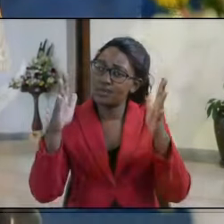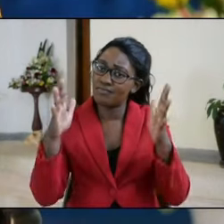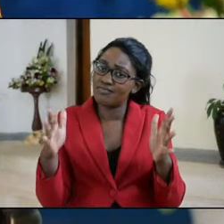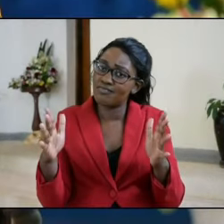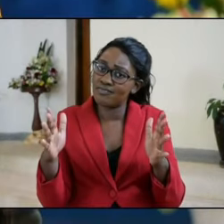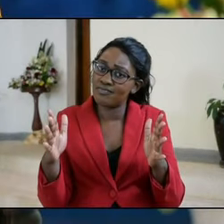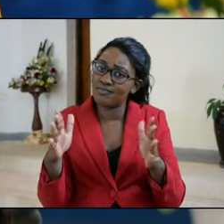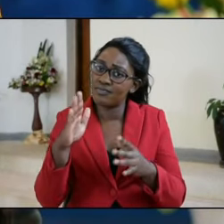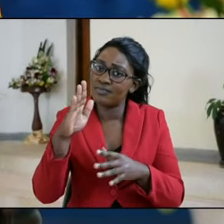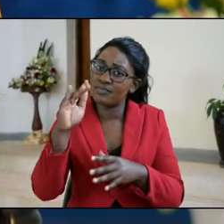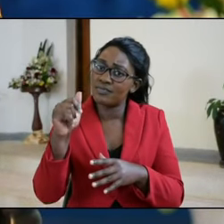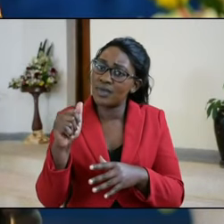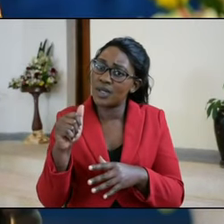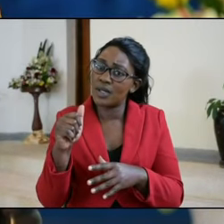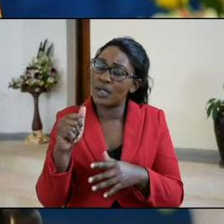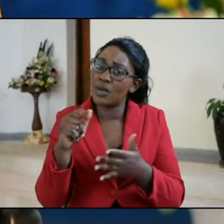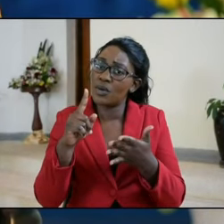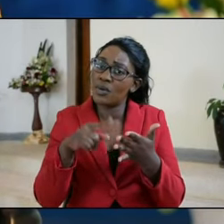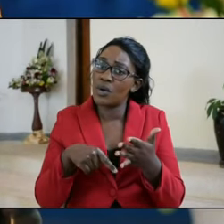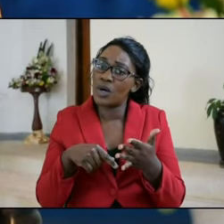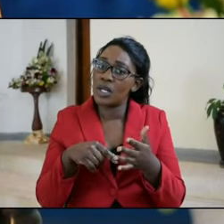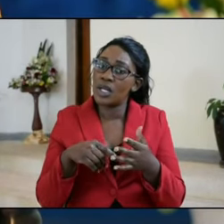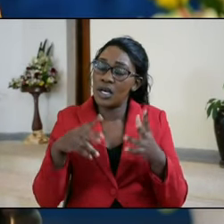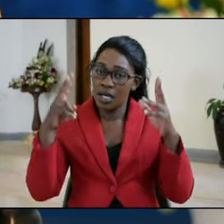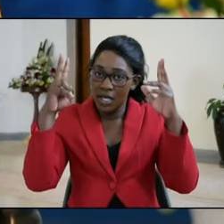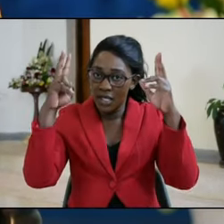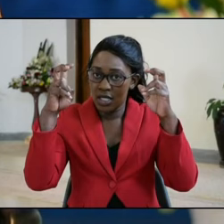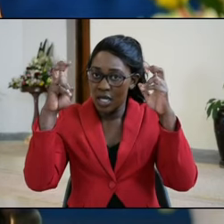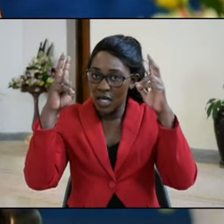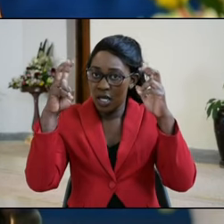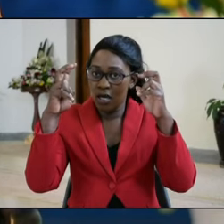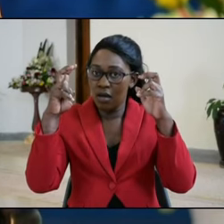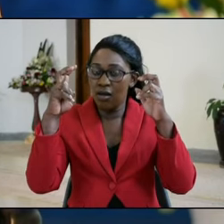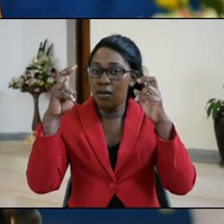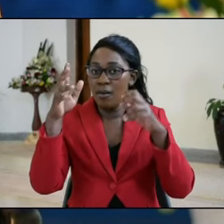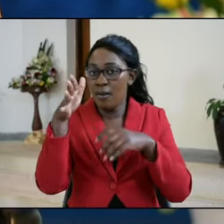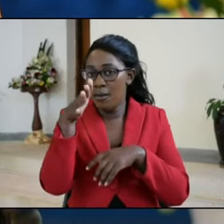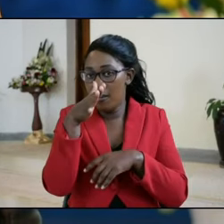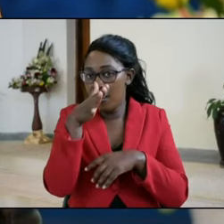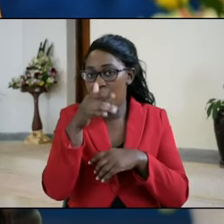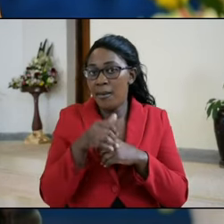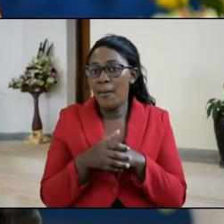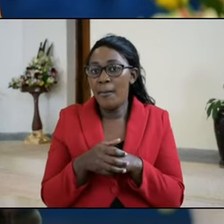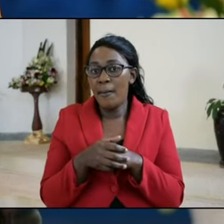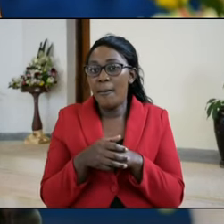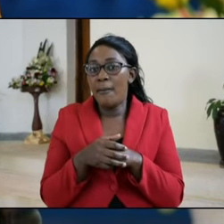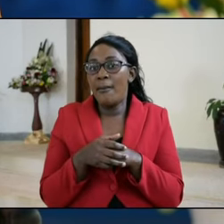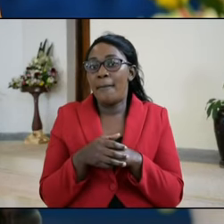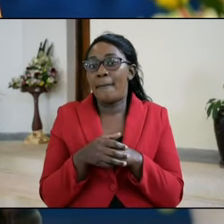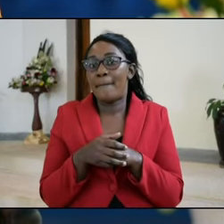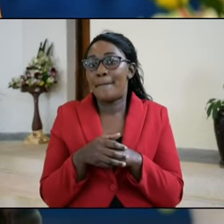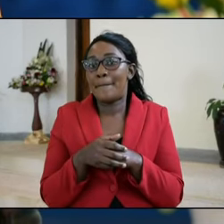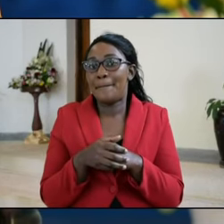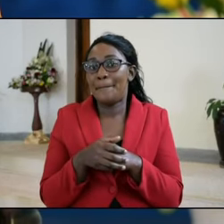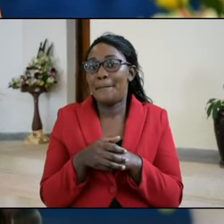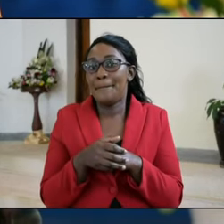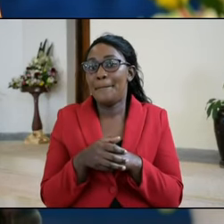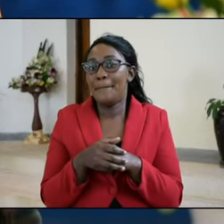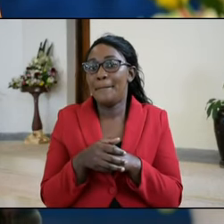by Satan's deceptions, which are normally very subtle. very, very subtle,